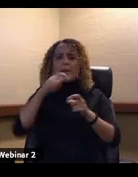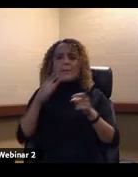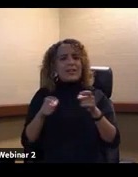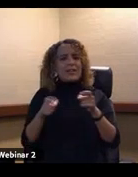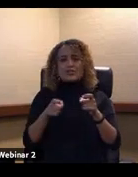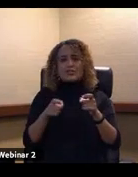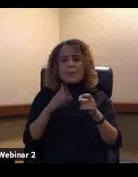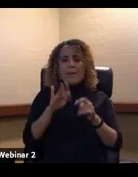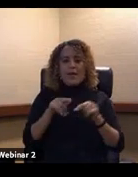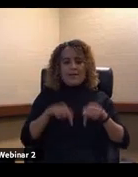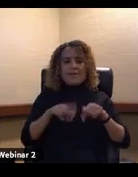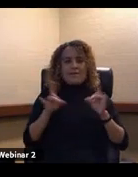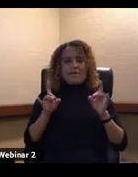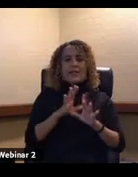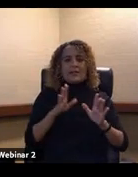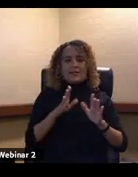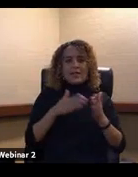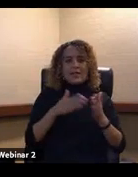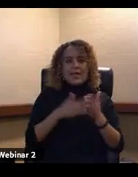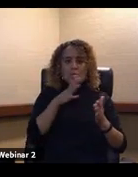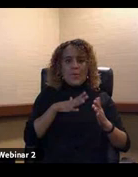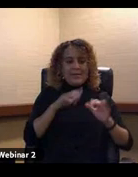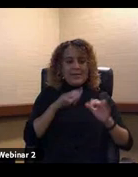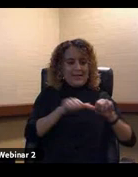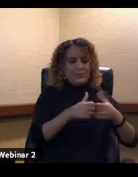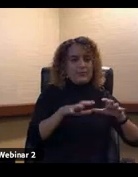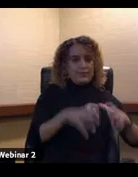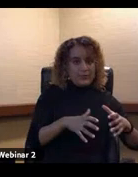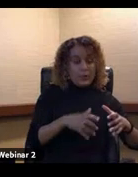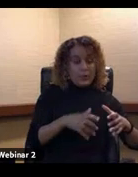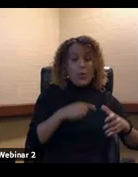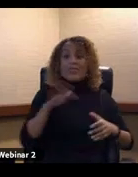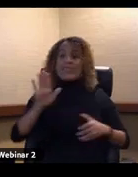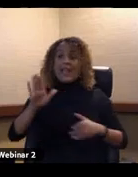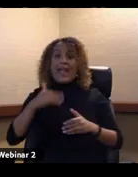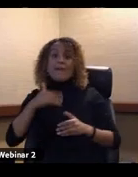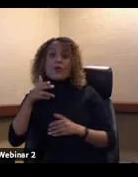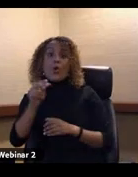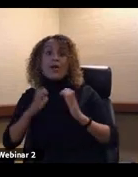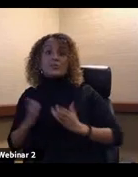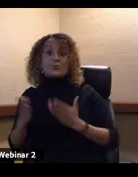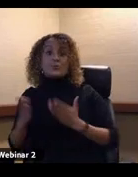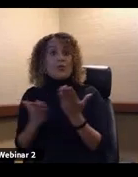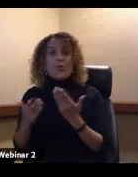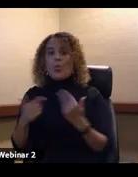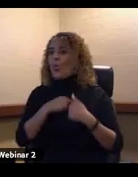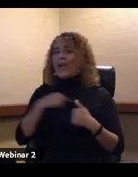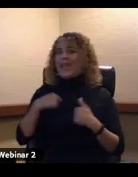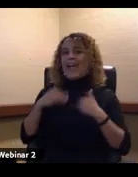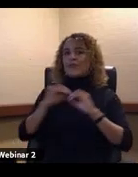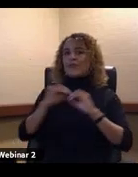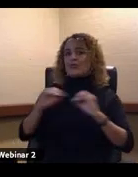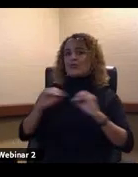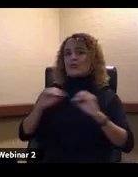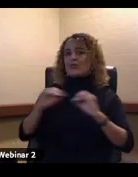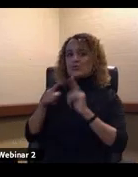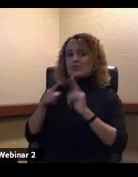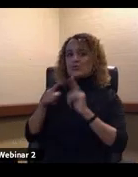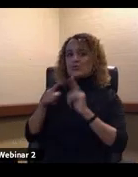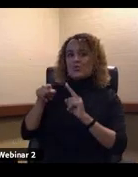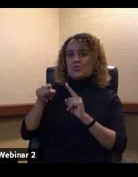Office on Violence Against Women. They have their own customer service, and we have no access to the system should anything